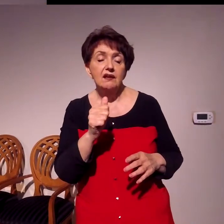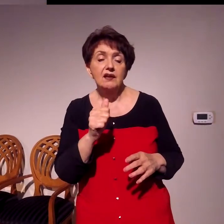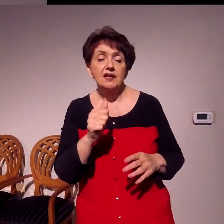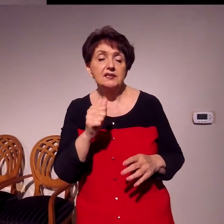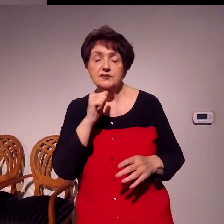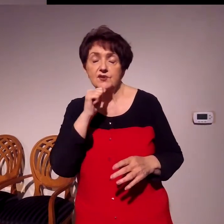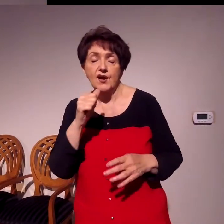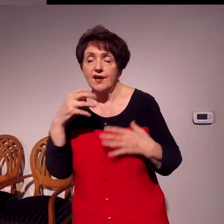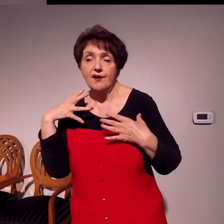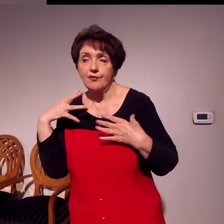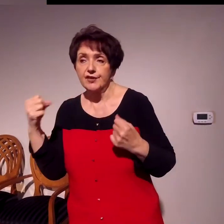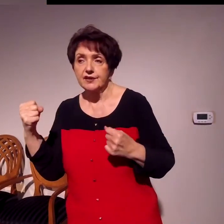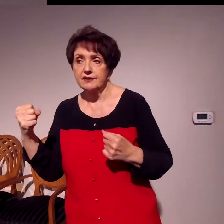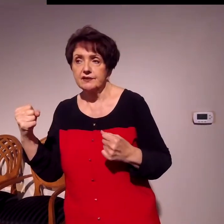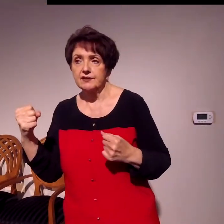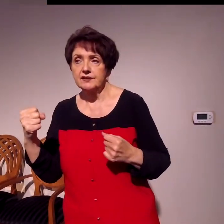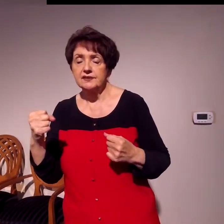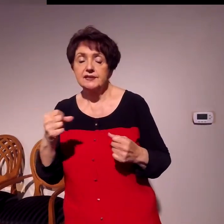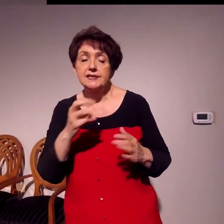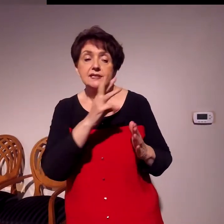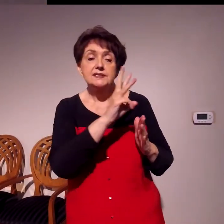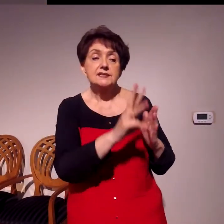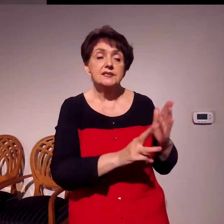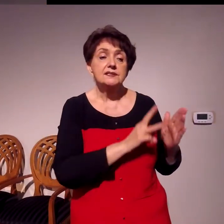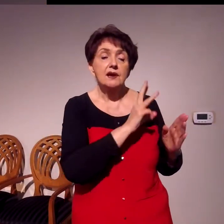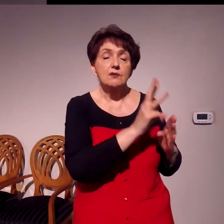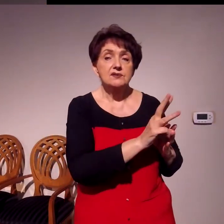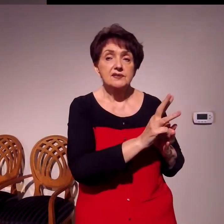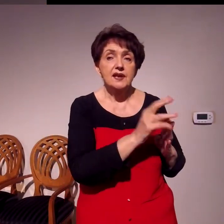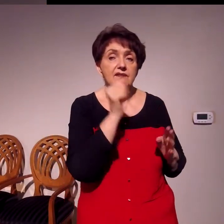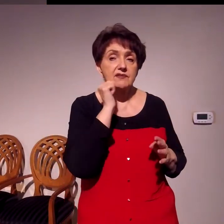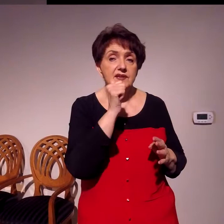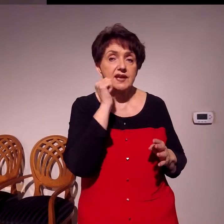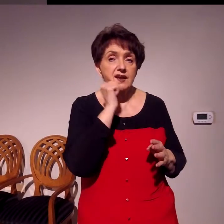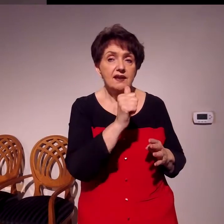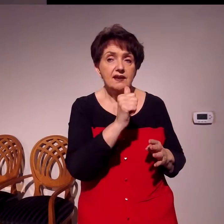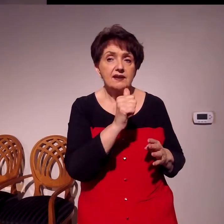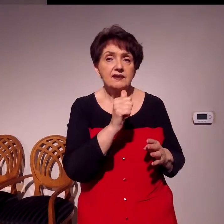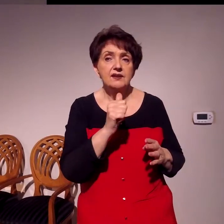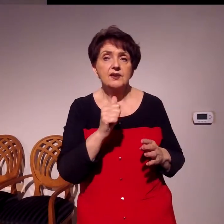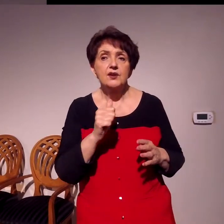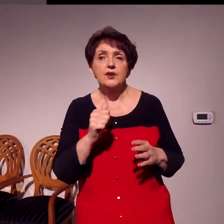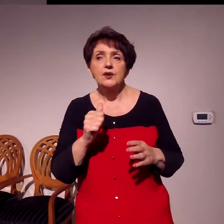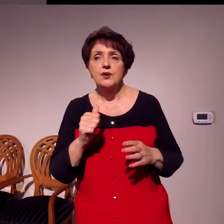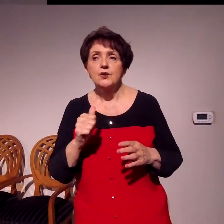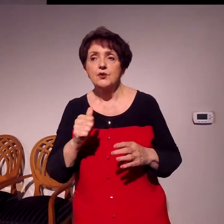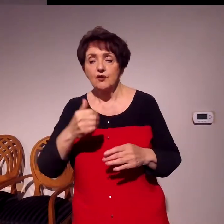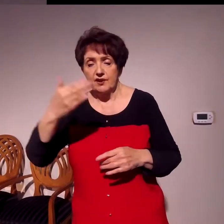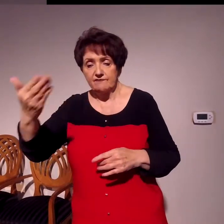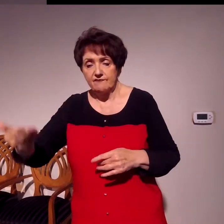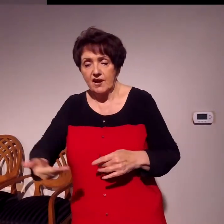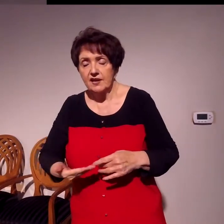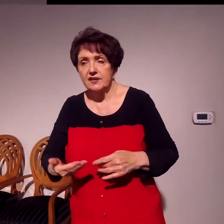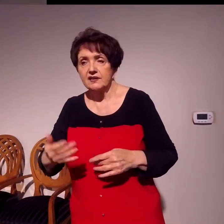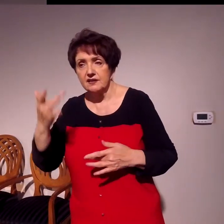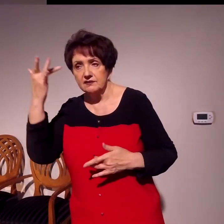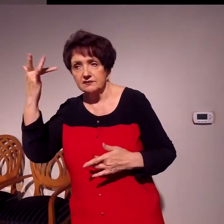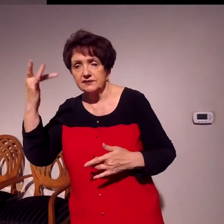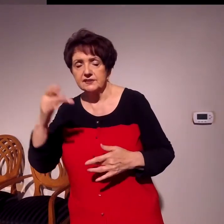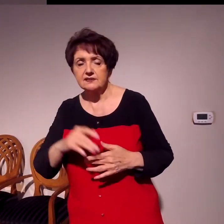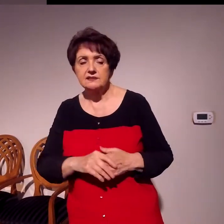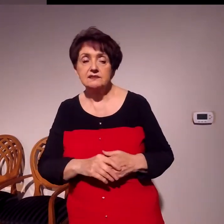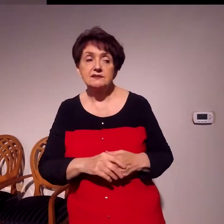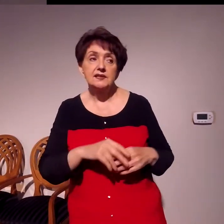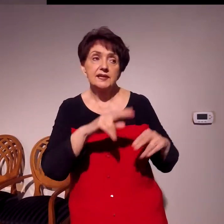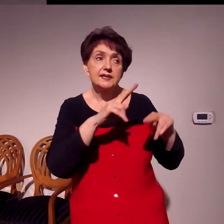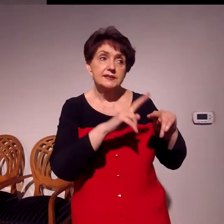unhealthy. Considering sitting 6 hours a day is considered you're actively inviting illness. And considering sitting